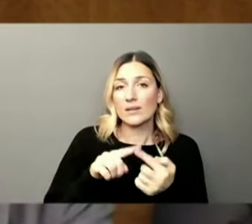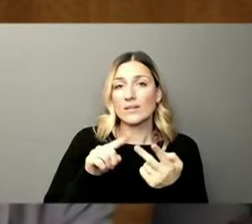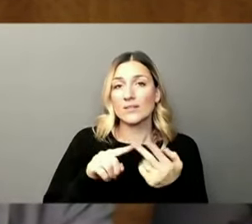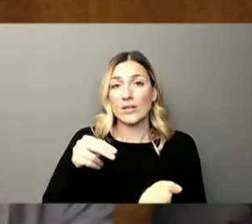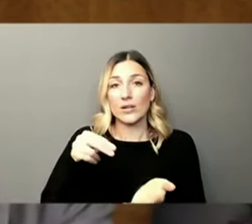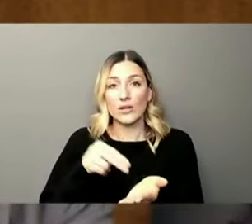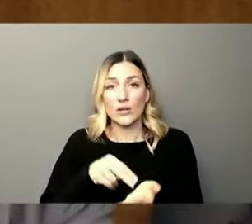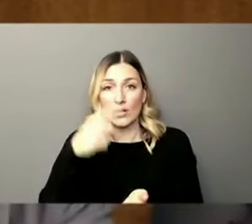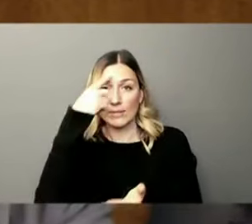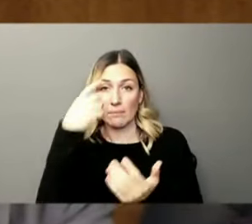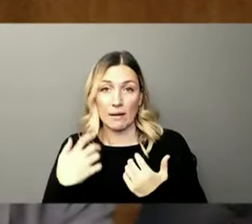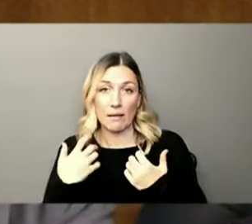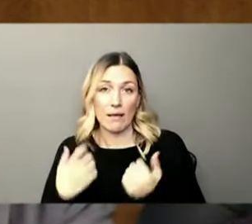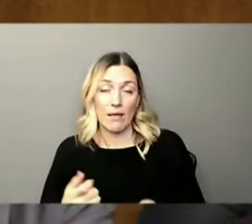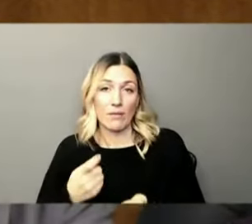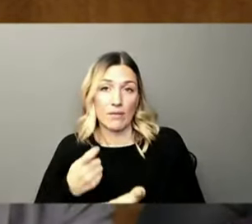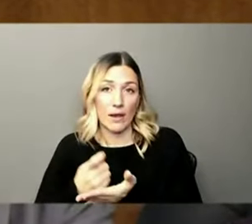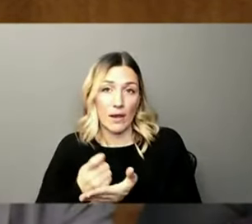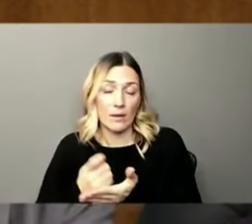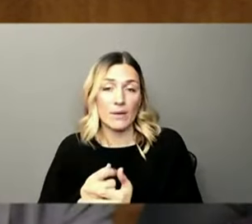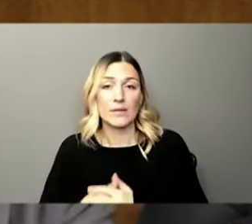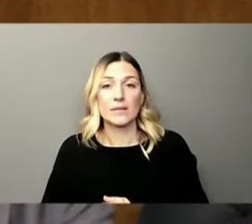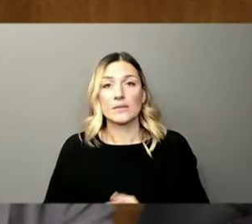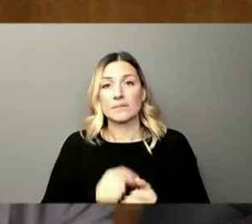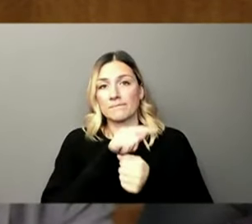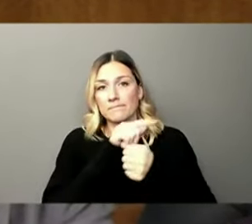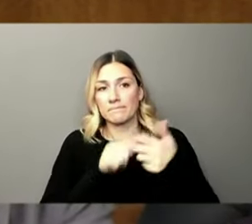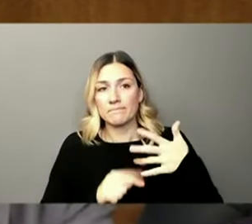practitioners, pharmacists, you name it.